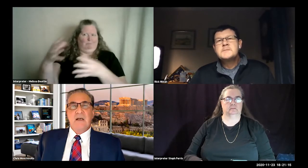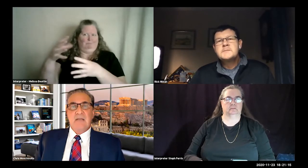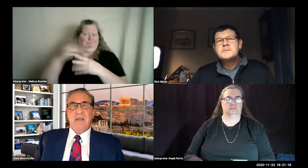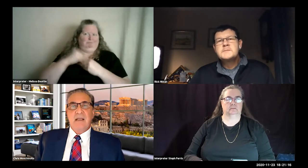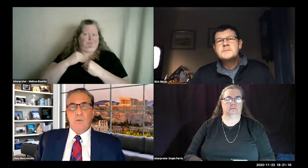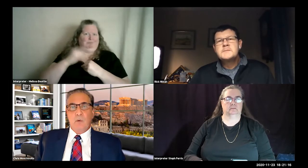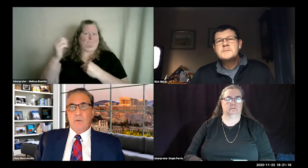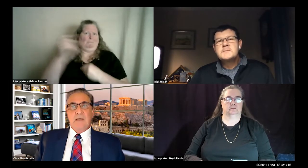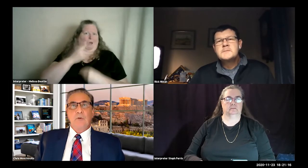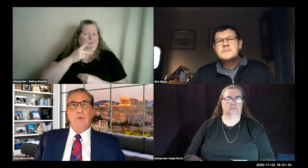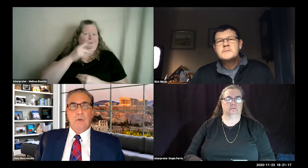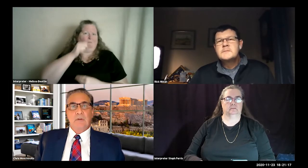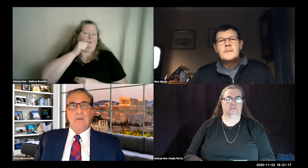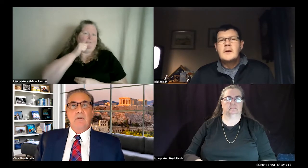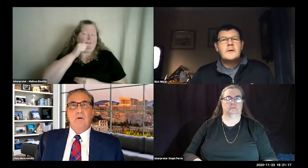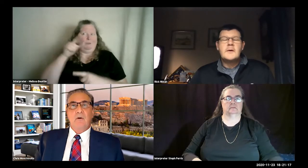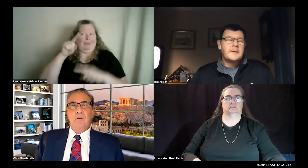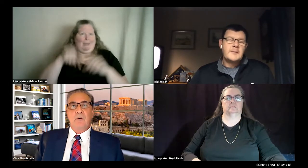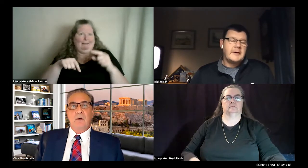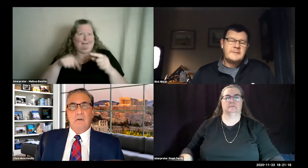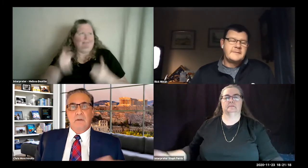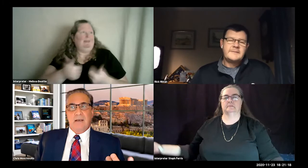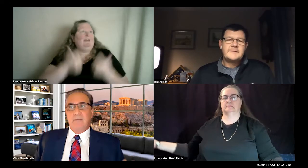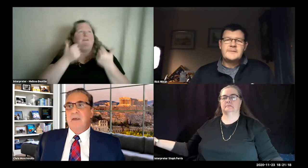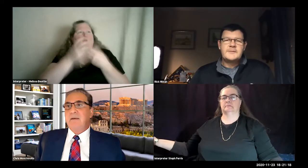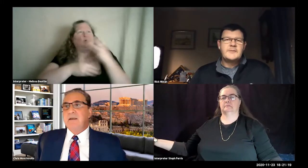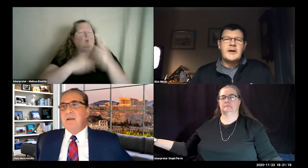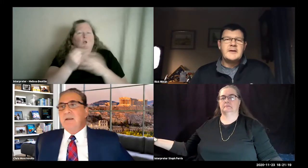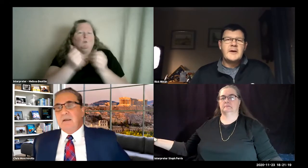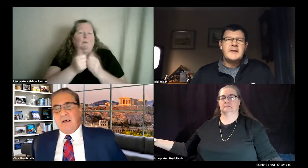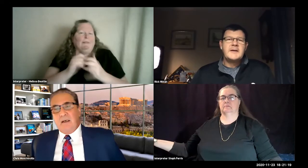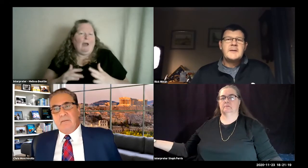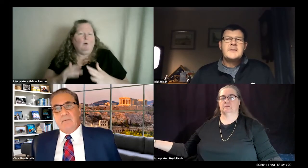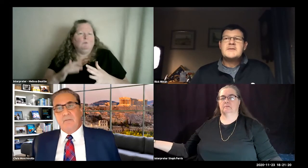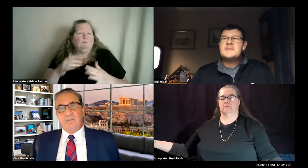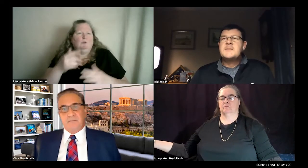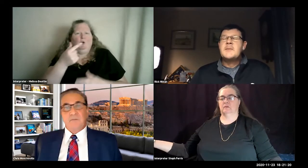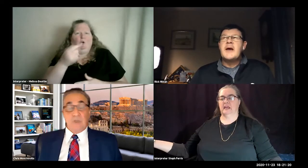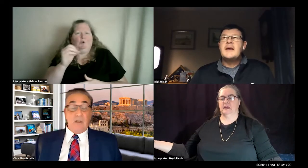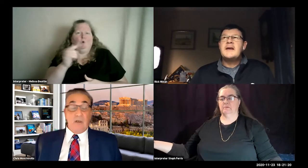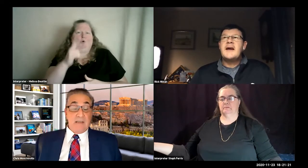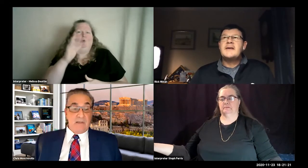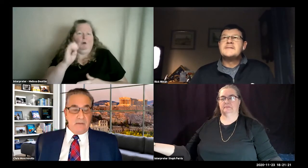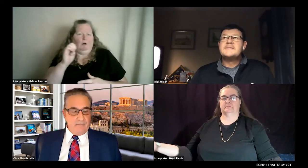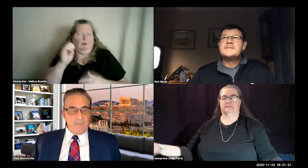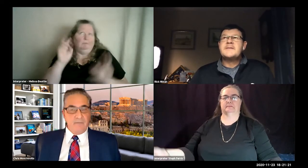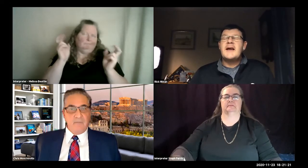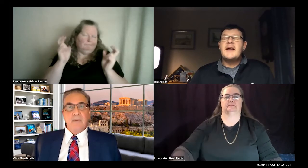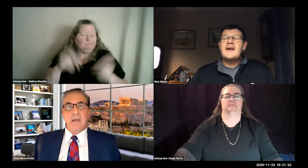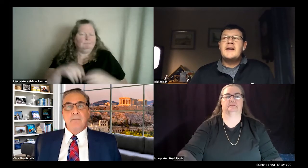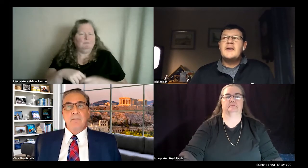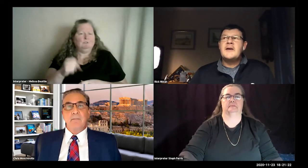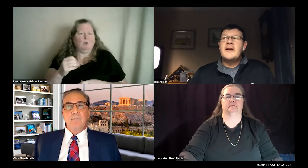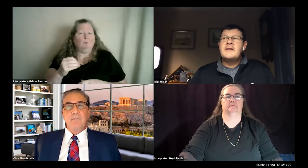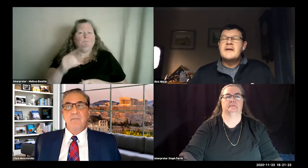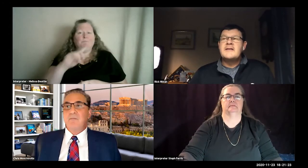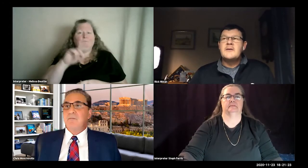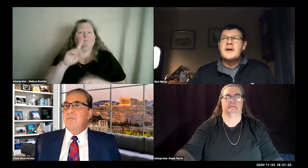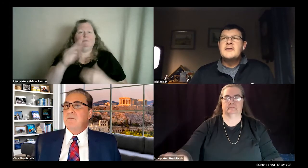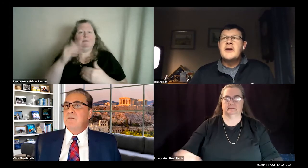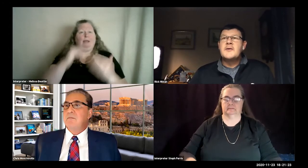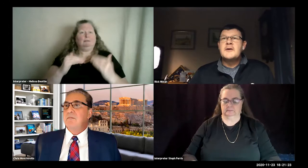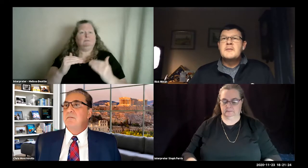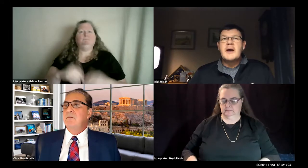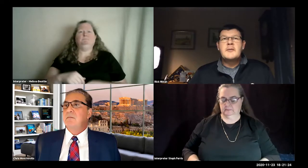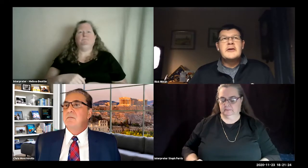consider living in a world without Google right. So it's, yep. You know, and I think that's